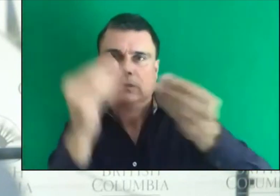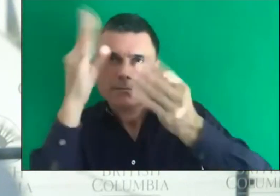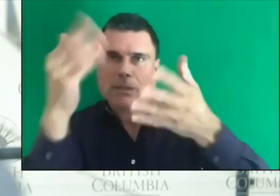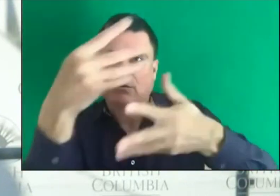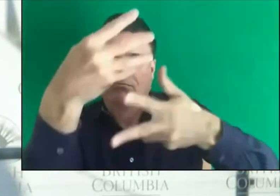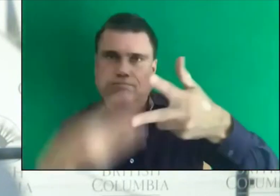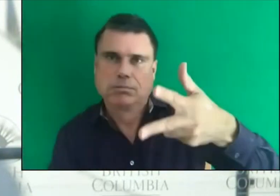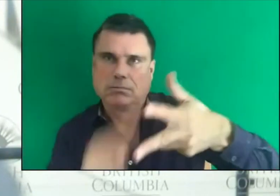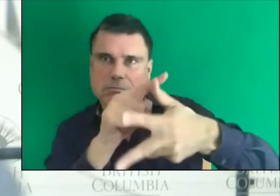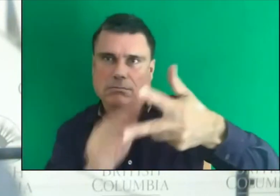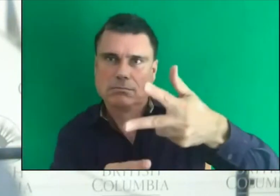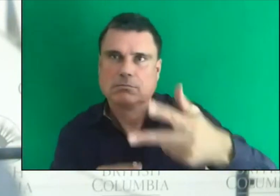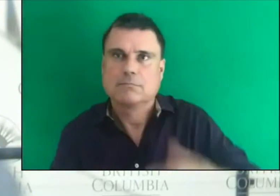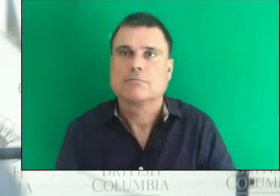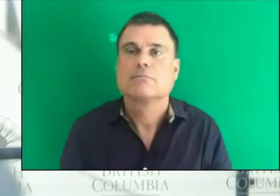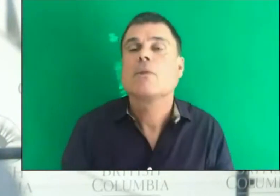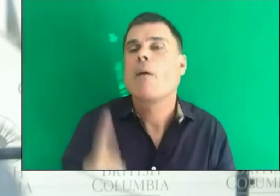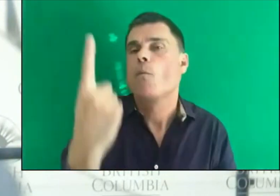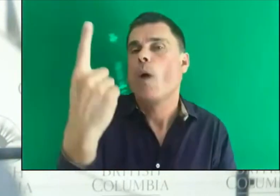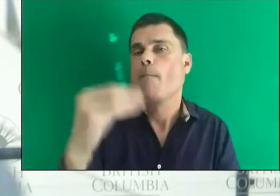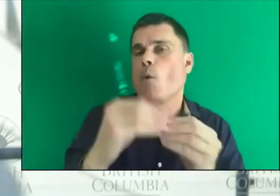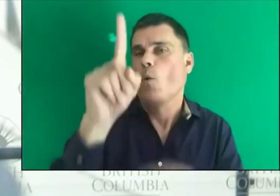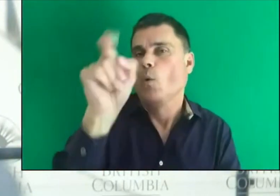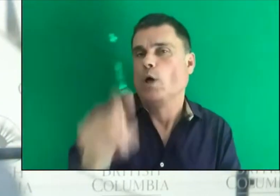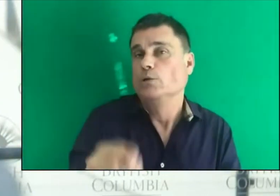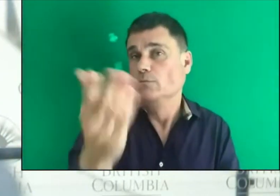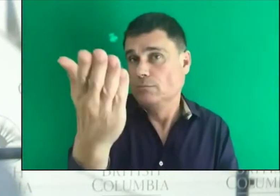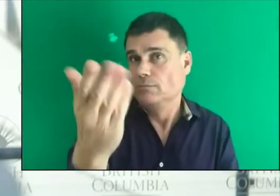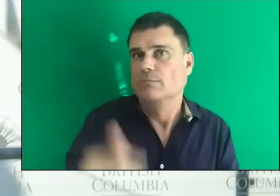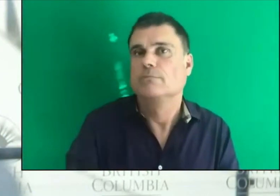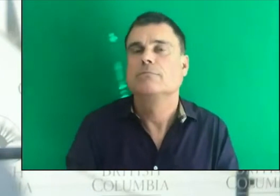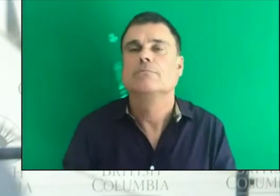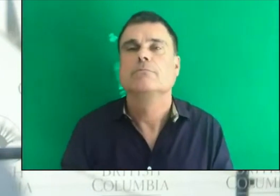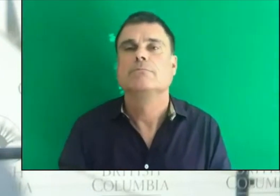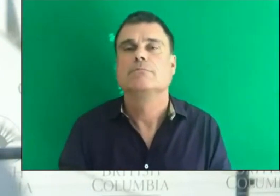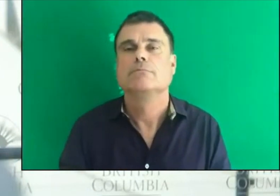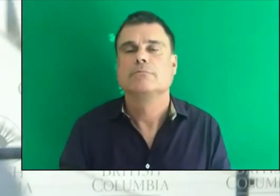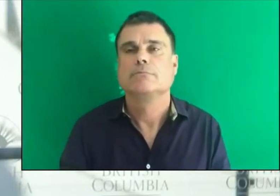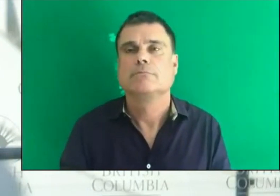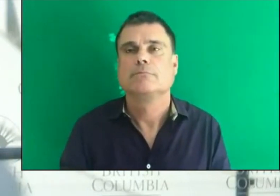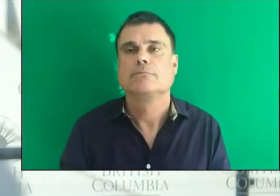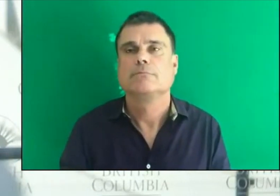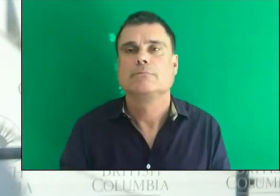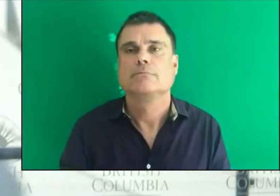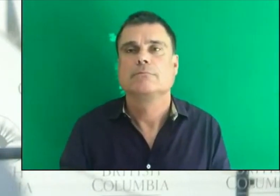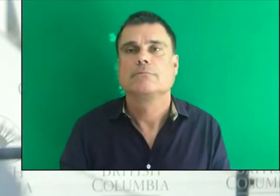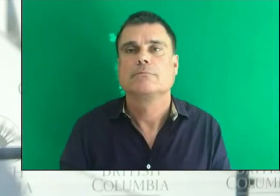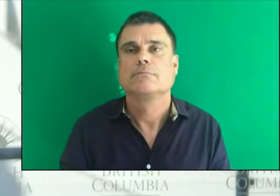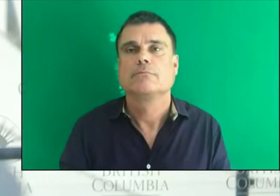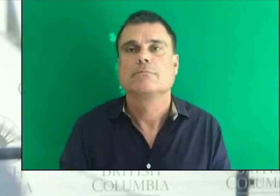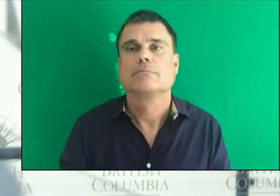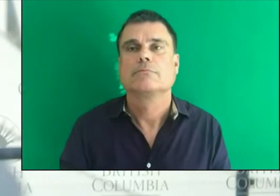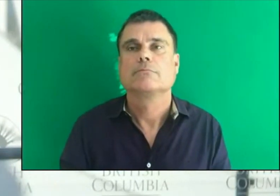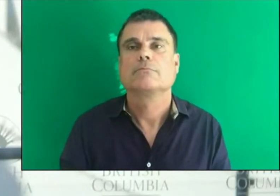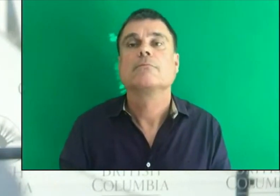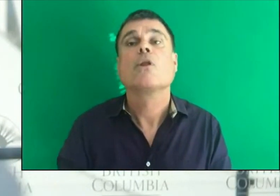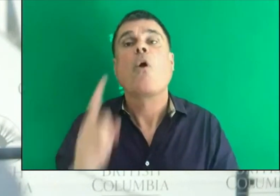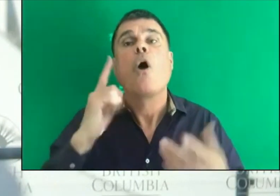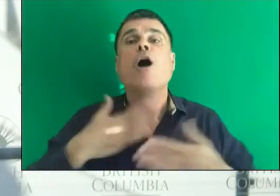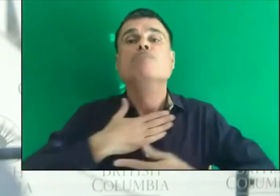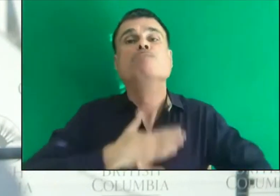on COVID-19, visit bccdc.ca. For information about the province's pandemic supports, visit